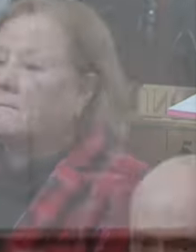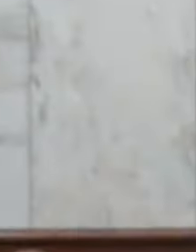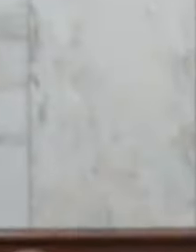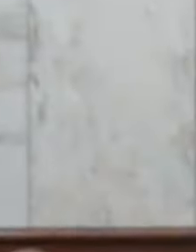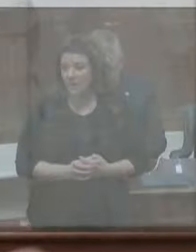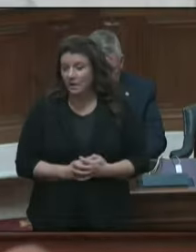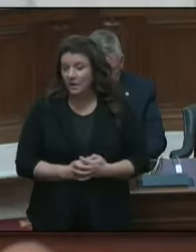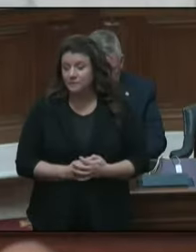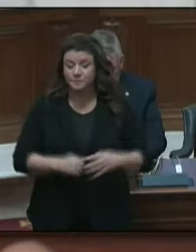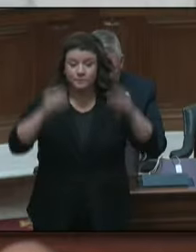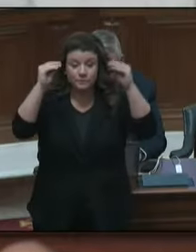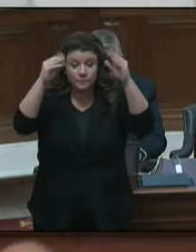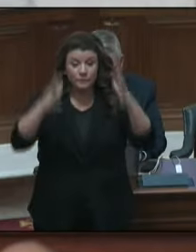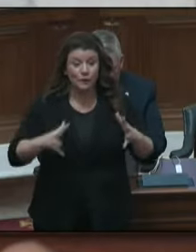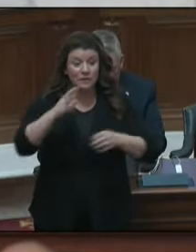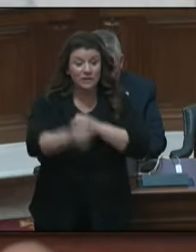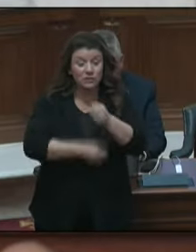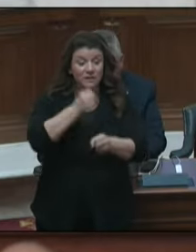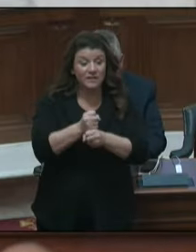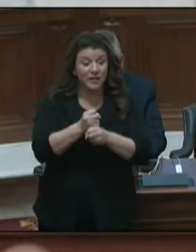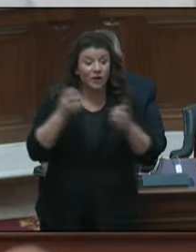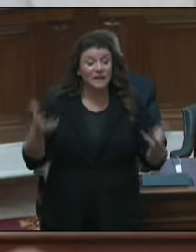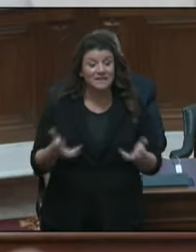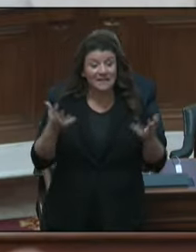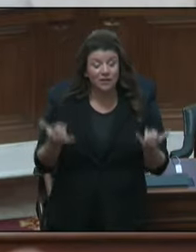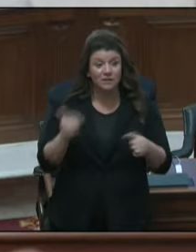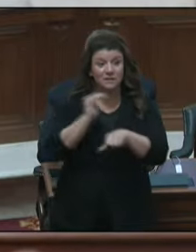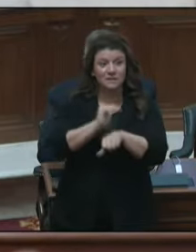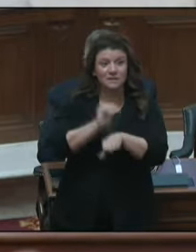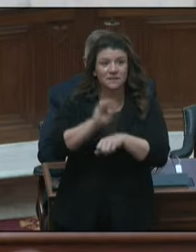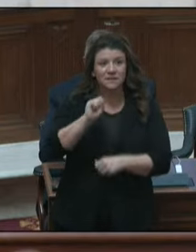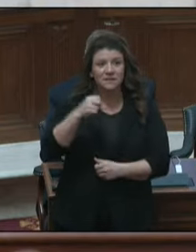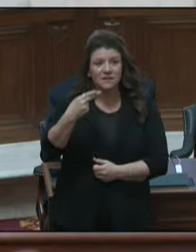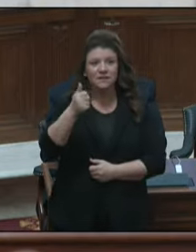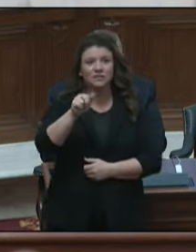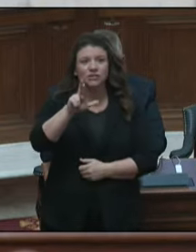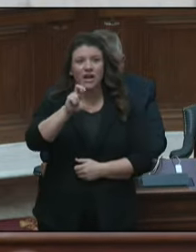Our Teacher of the Year is with us tonight, Sharon Cole.